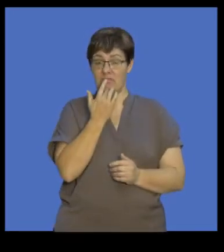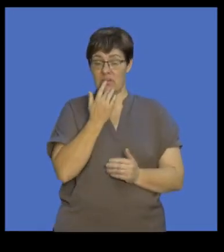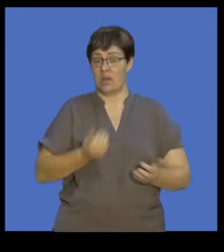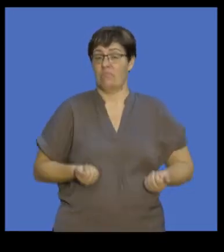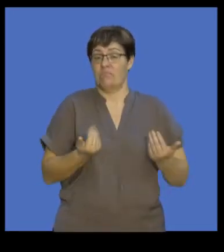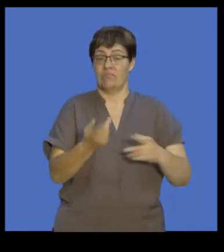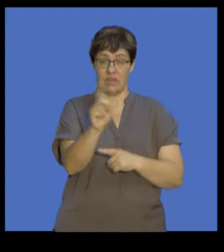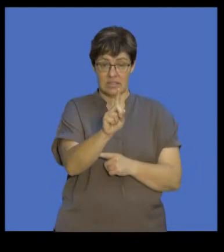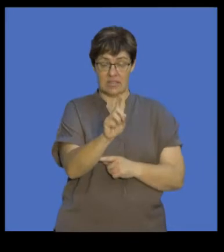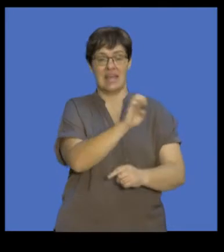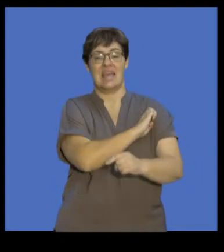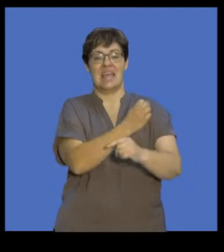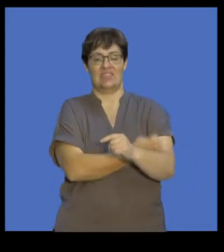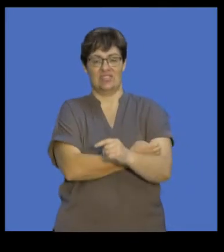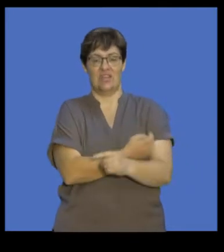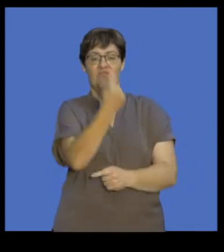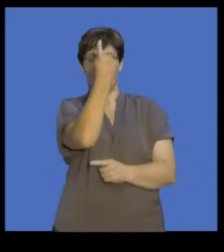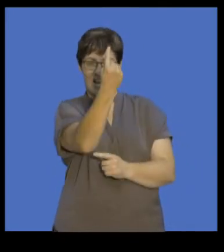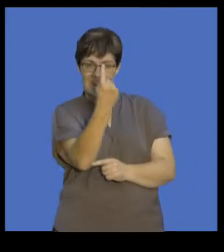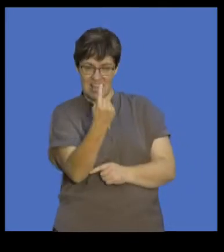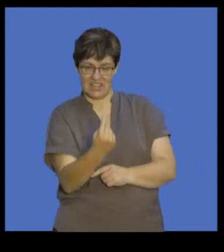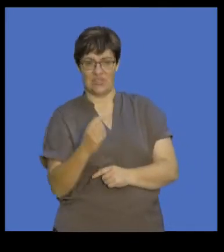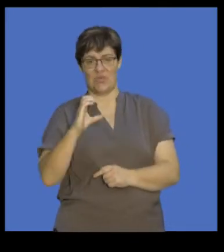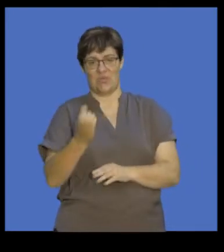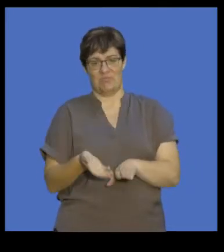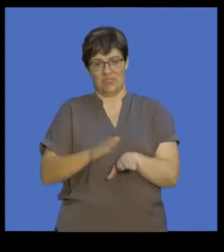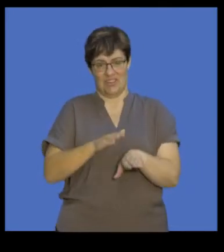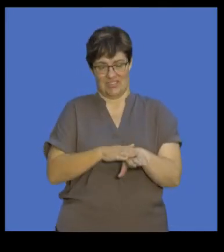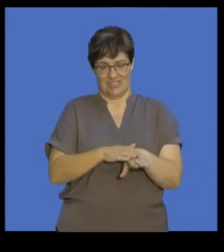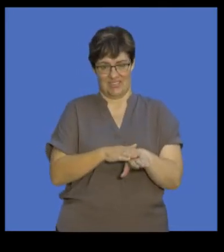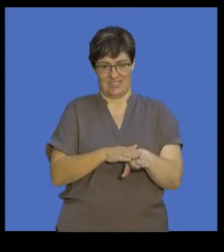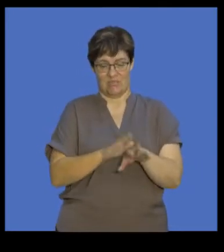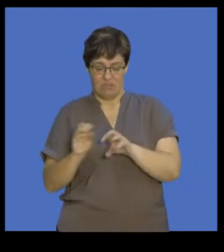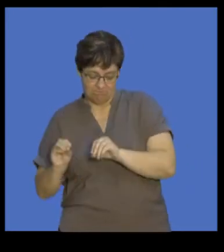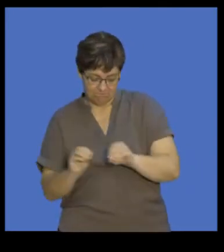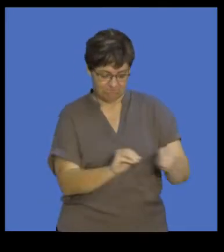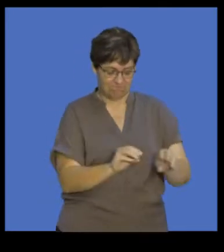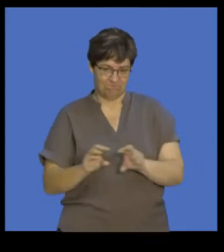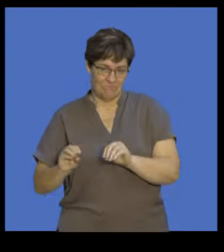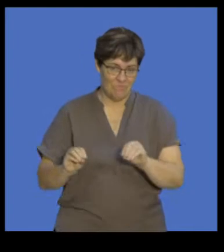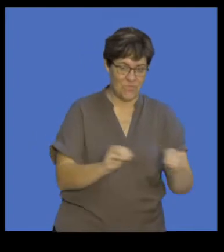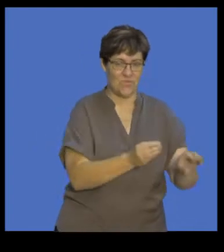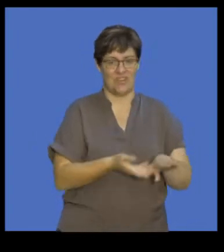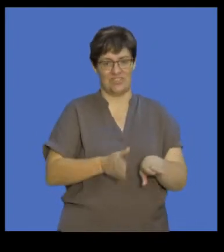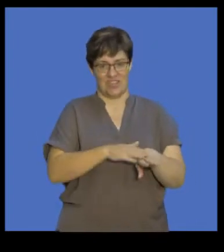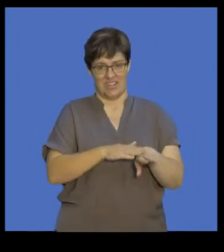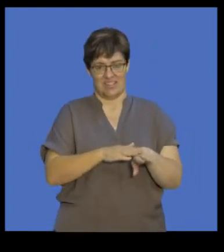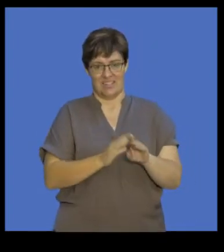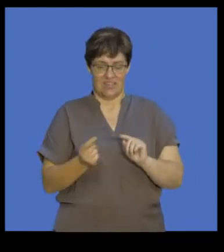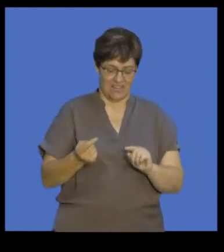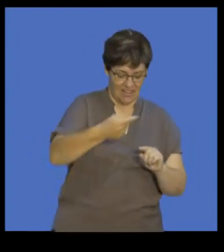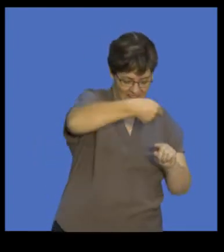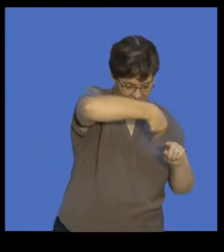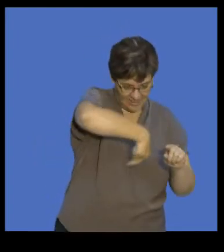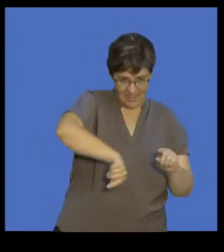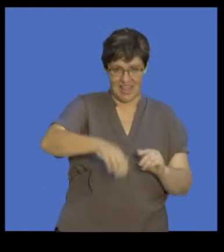provides energy for every coulomb of charge in terms of moving, charges in the external